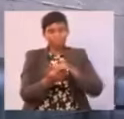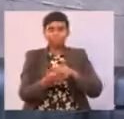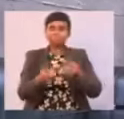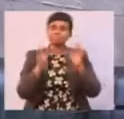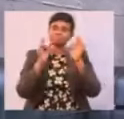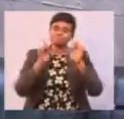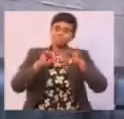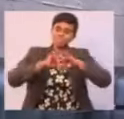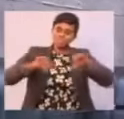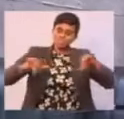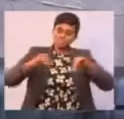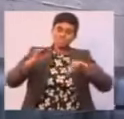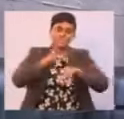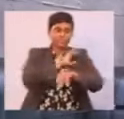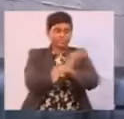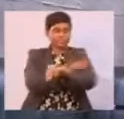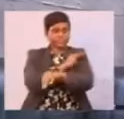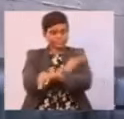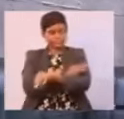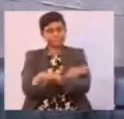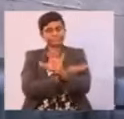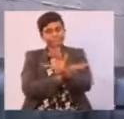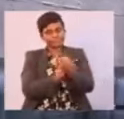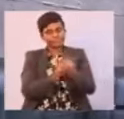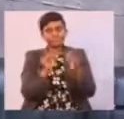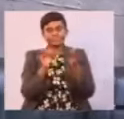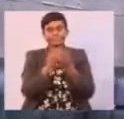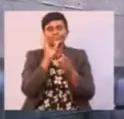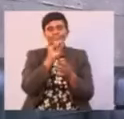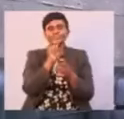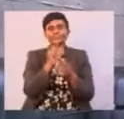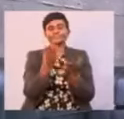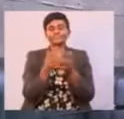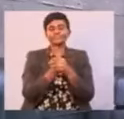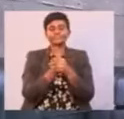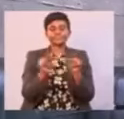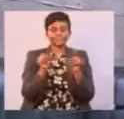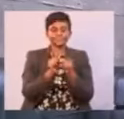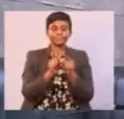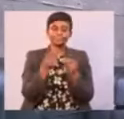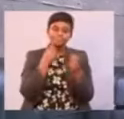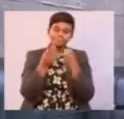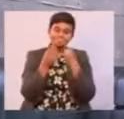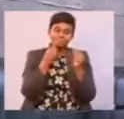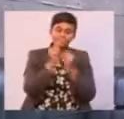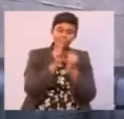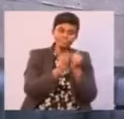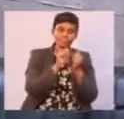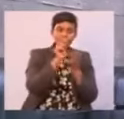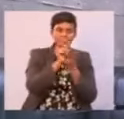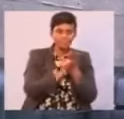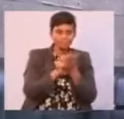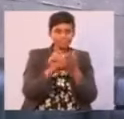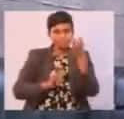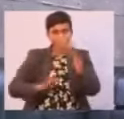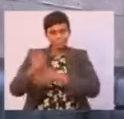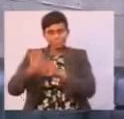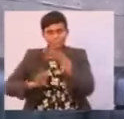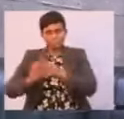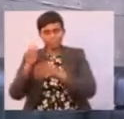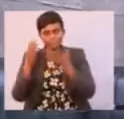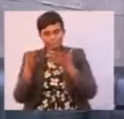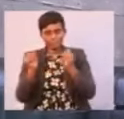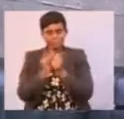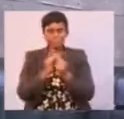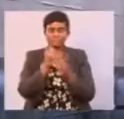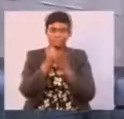of powers is in place. He talked about how the legislature, the executive, and indeed